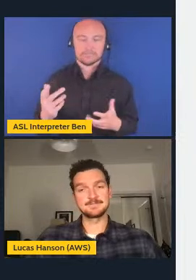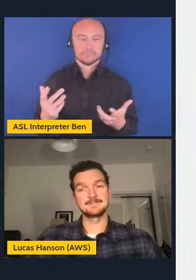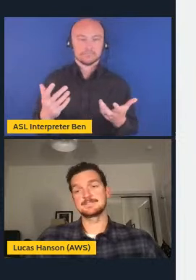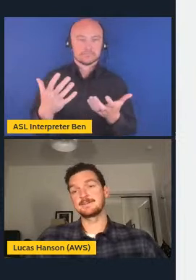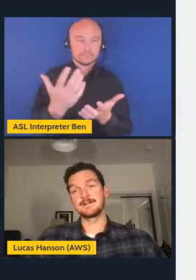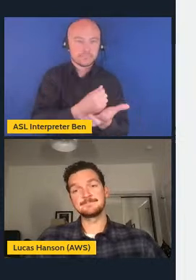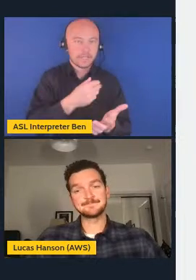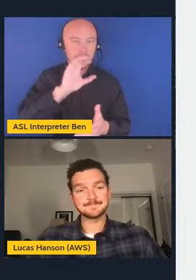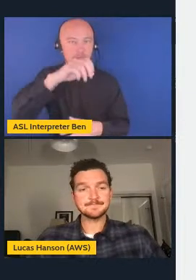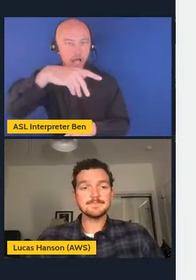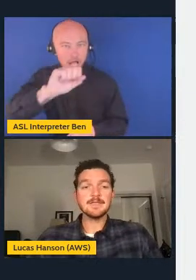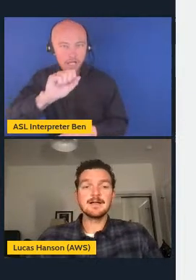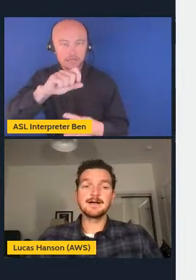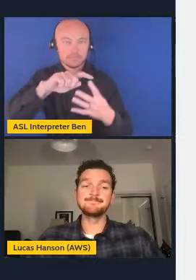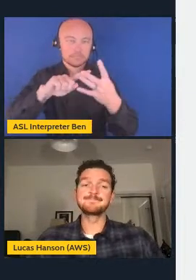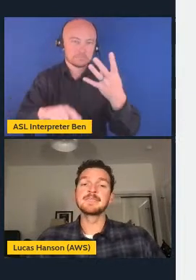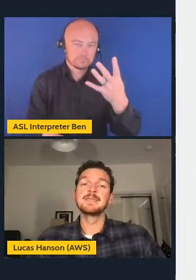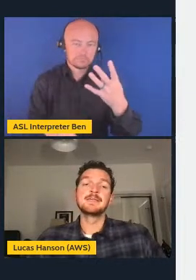GitOps, et cetera.